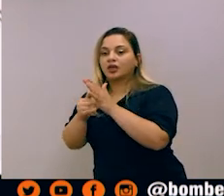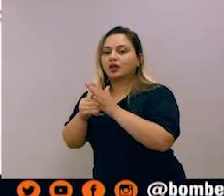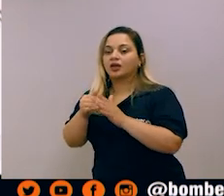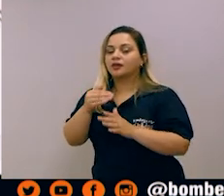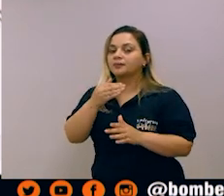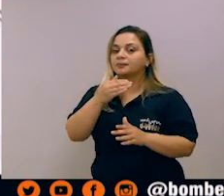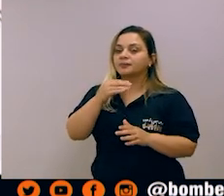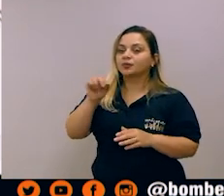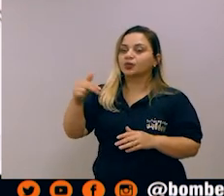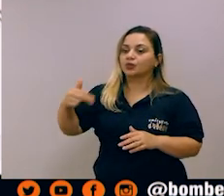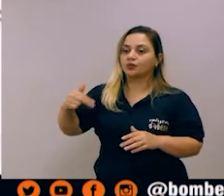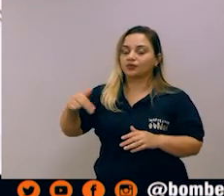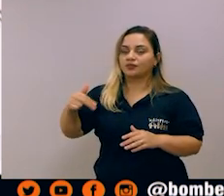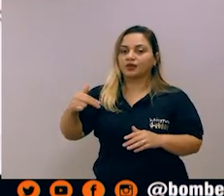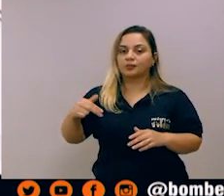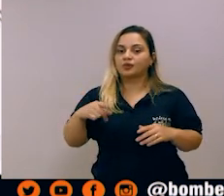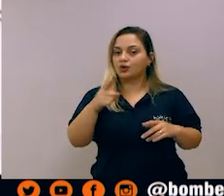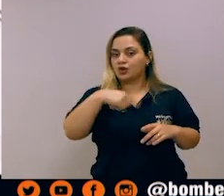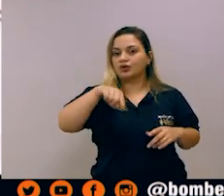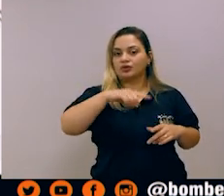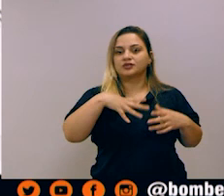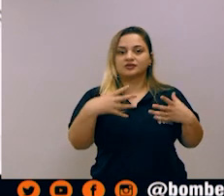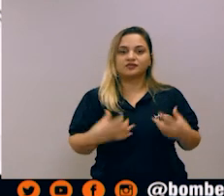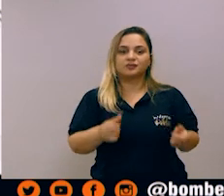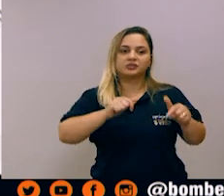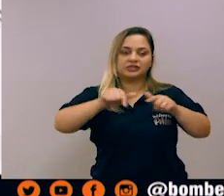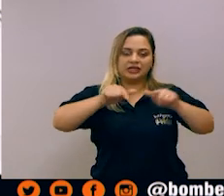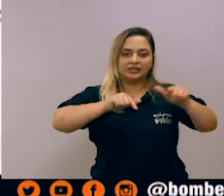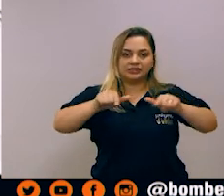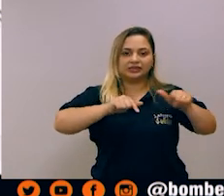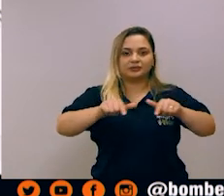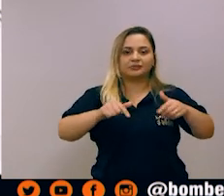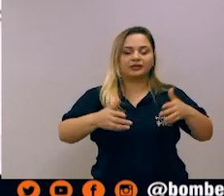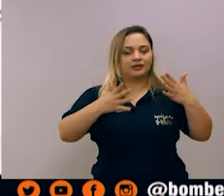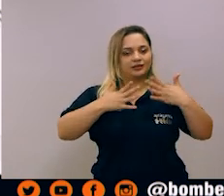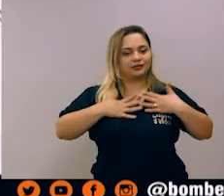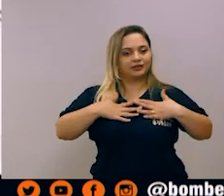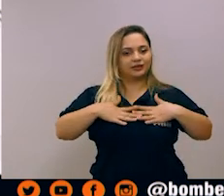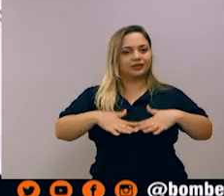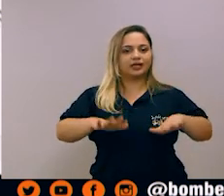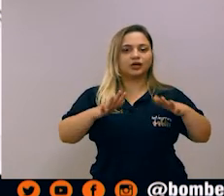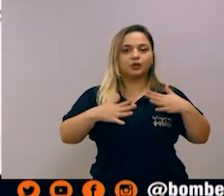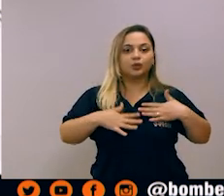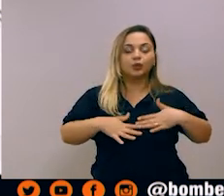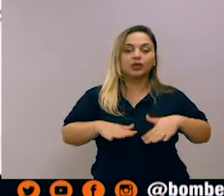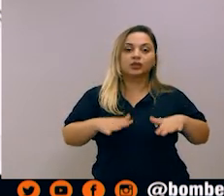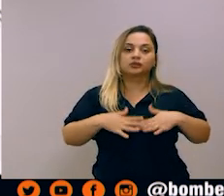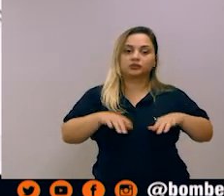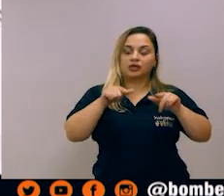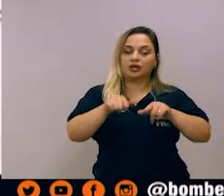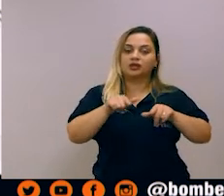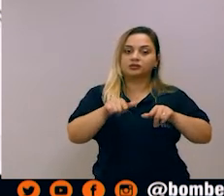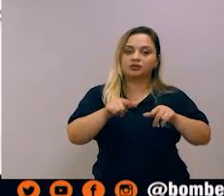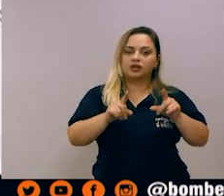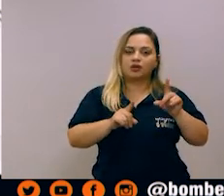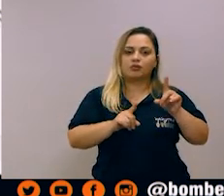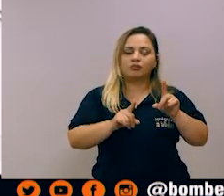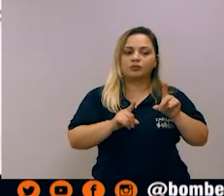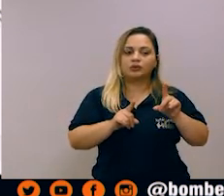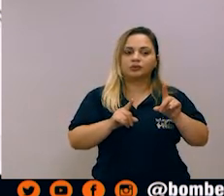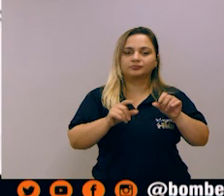the drought months. That's great. So we have until November to work in Brumadinho with a